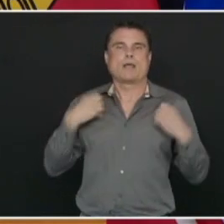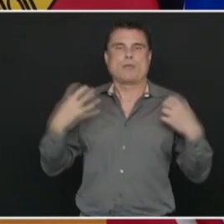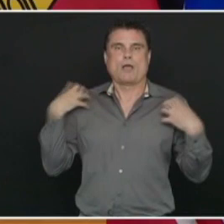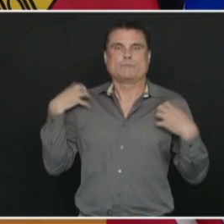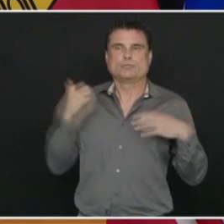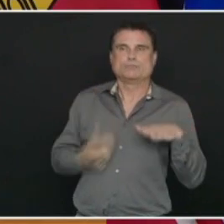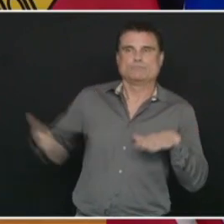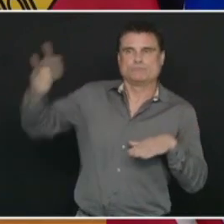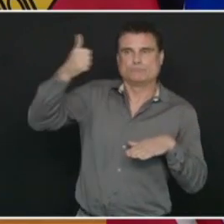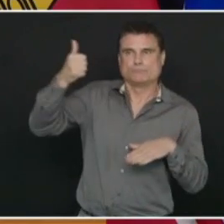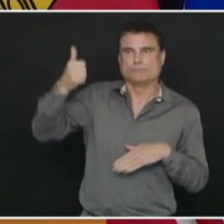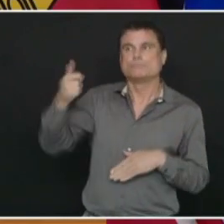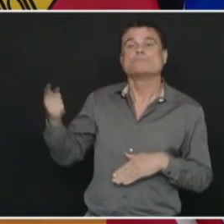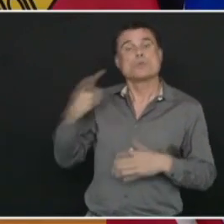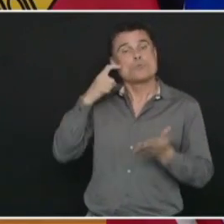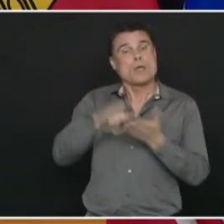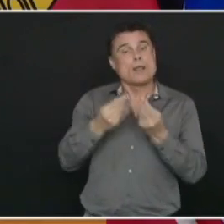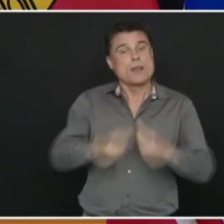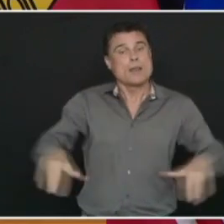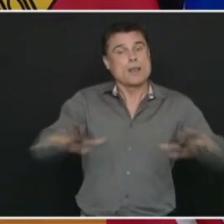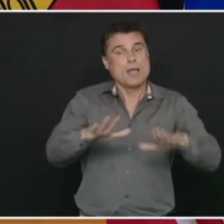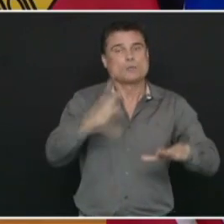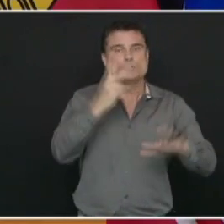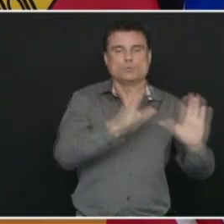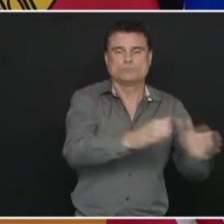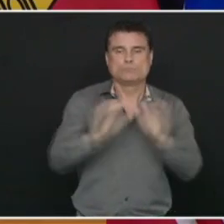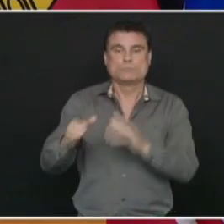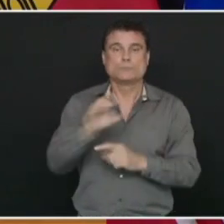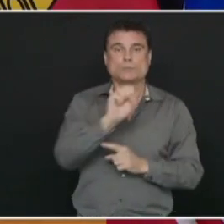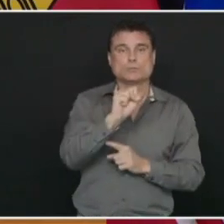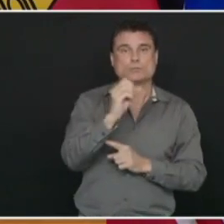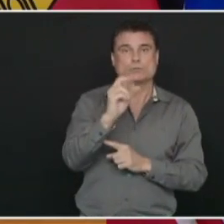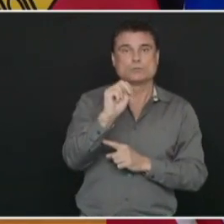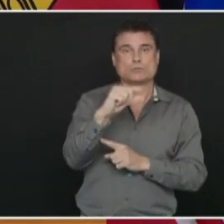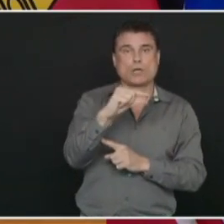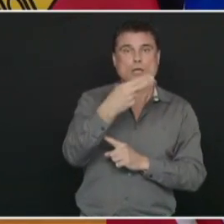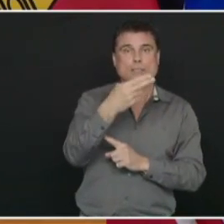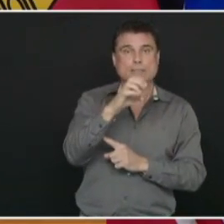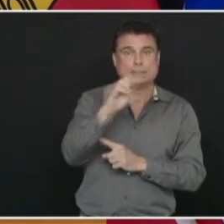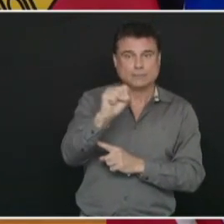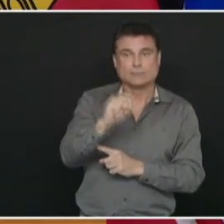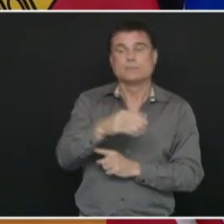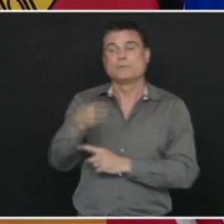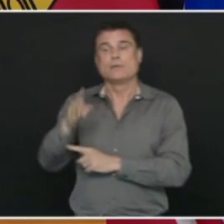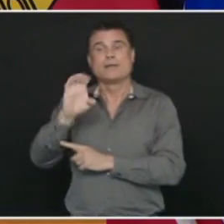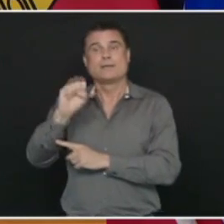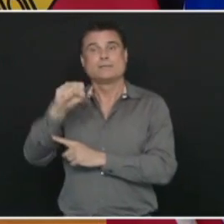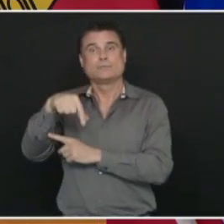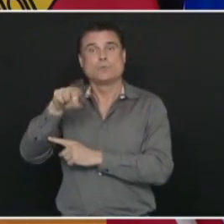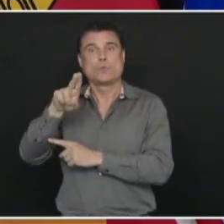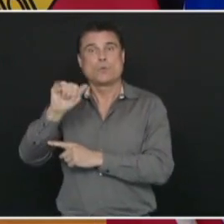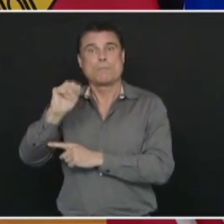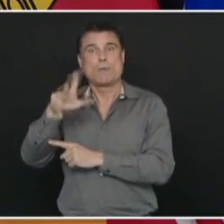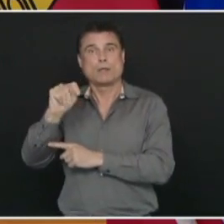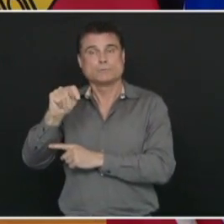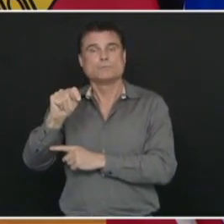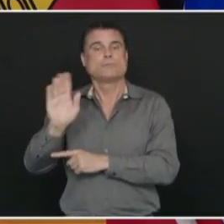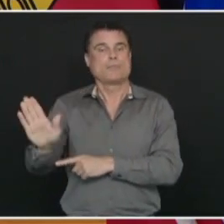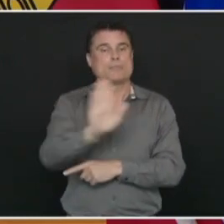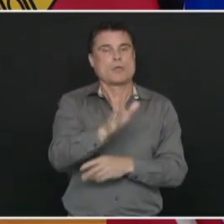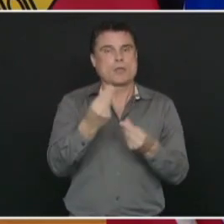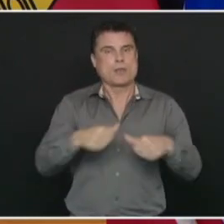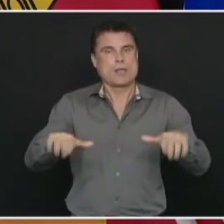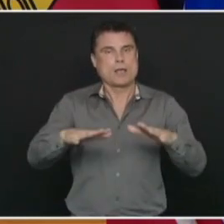always, our thoughts are with their families, their caregivers, and all of us who are affected, not only by people who have died